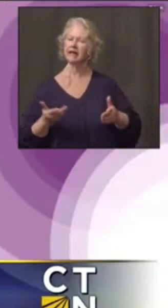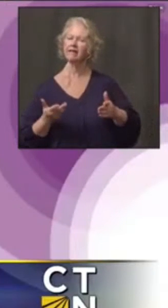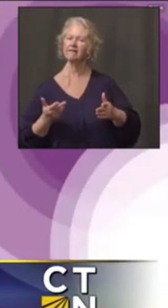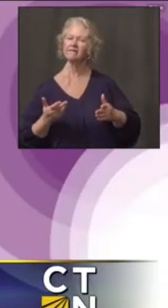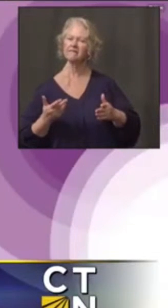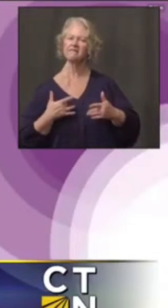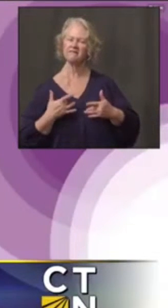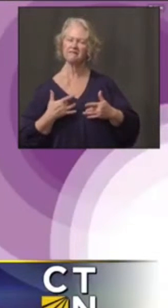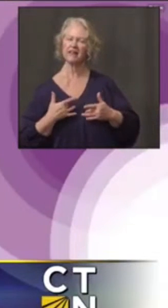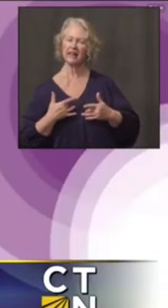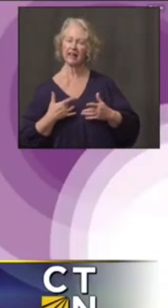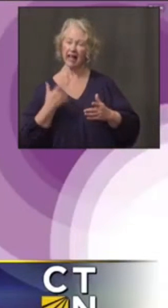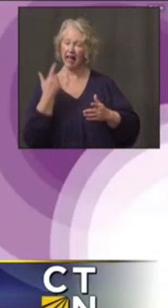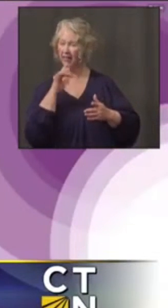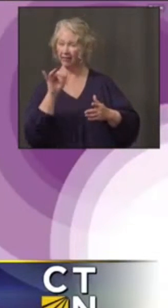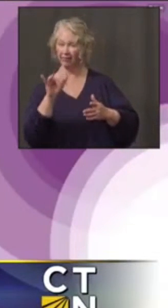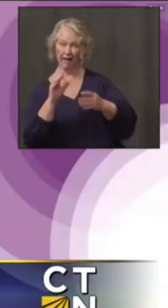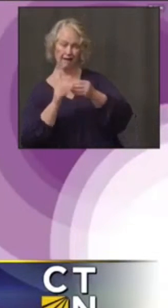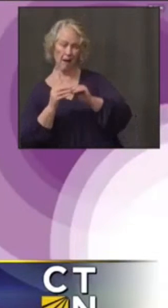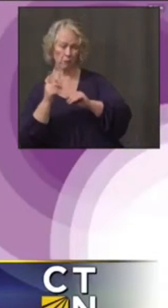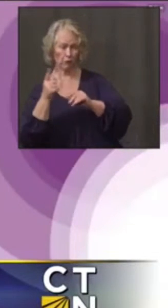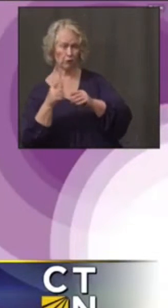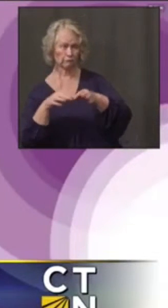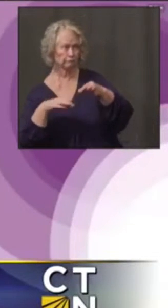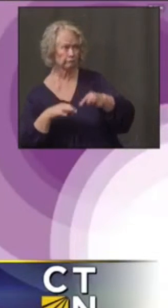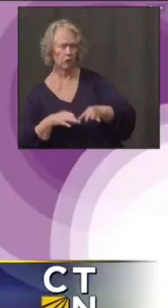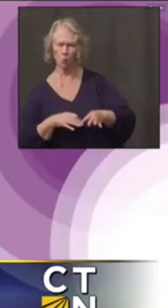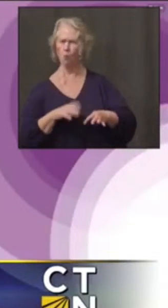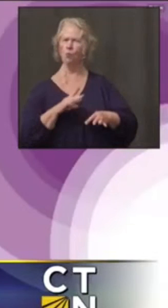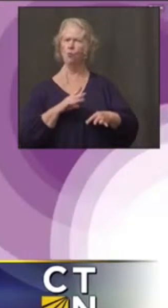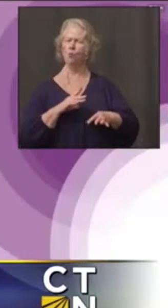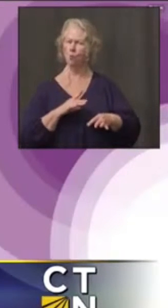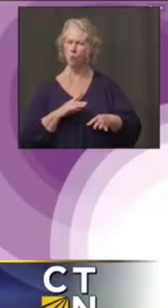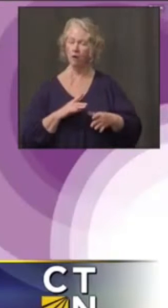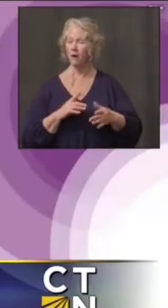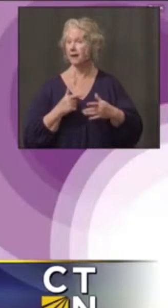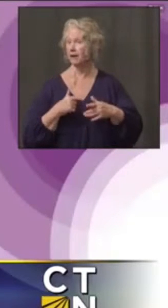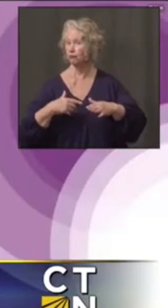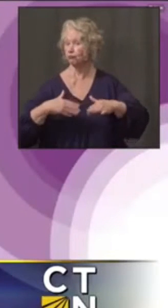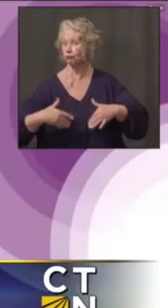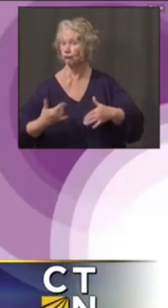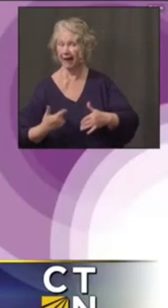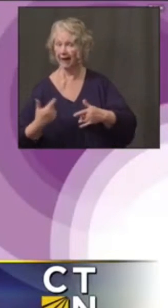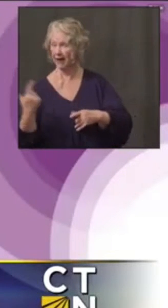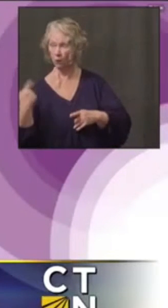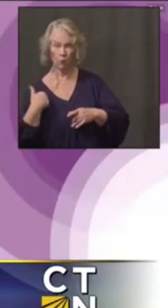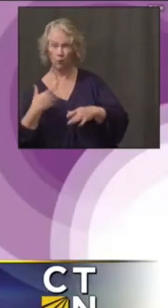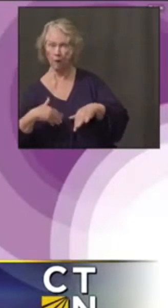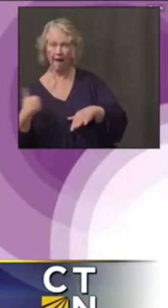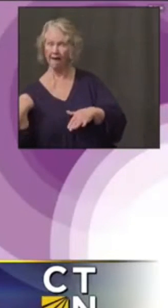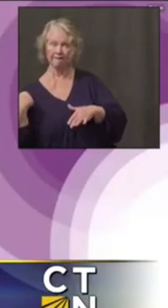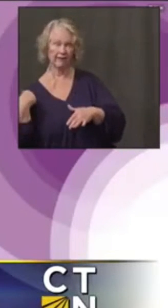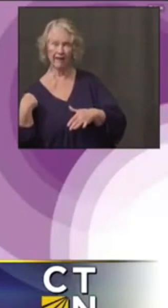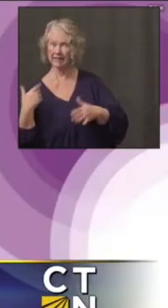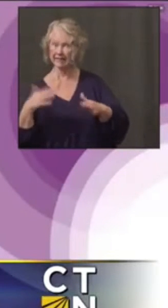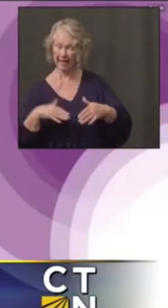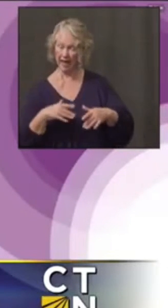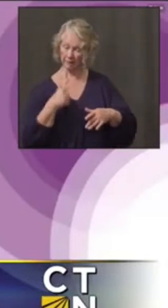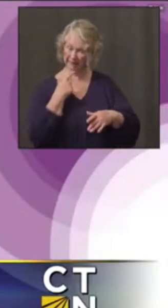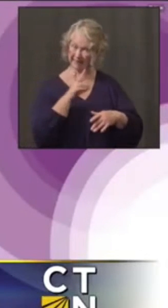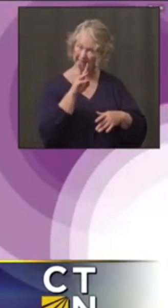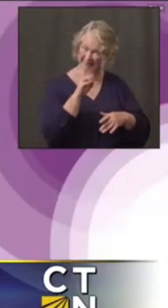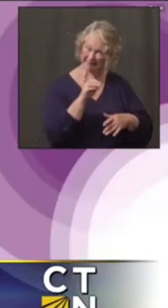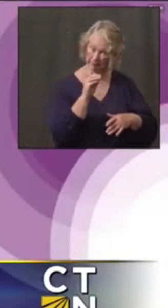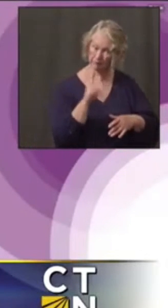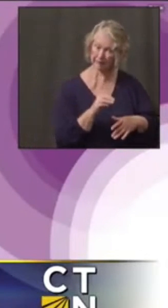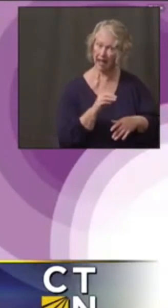those stats that we just talked about aren't bad at all because we don't have a vaccine. So 60% of the physicians and 40% of the nurses and